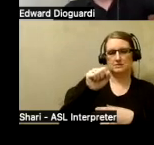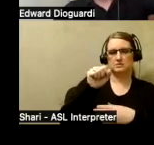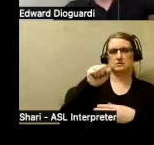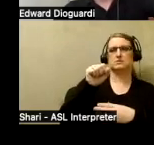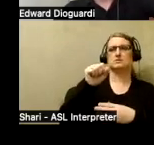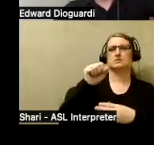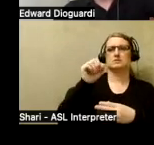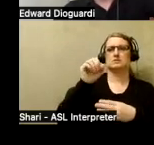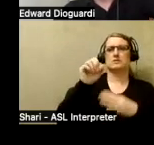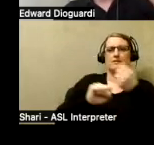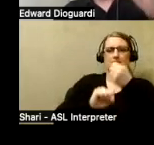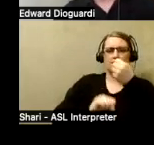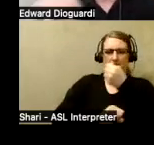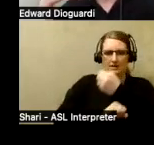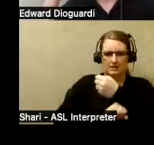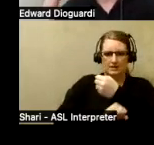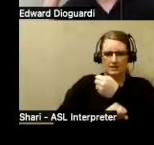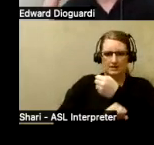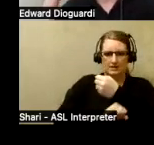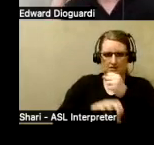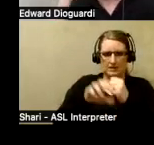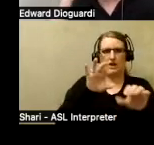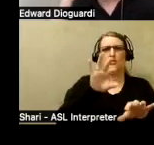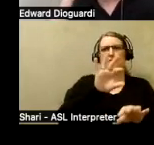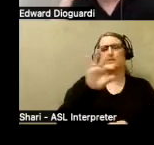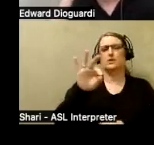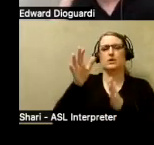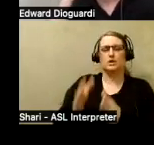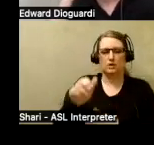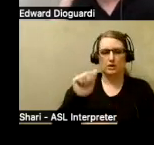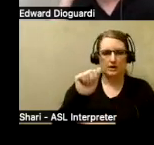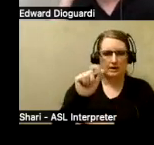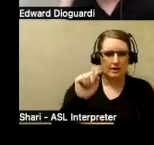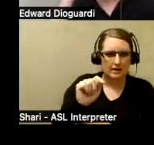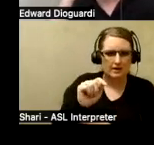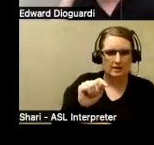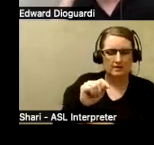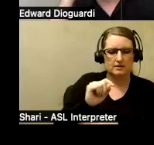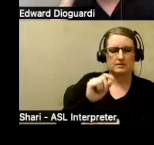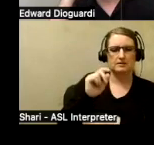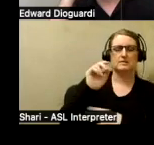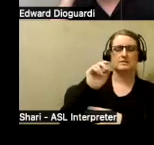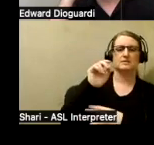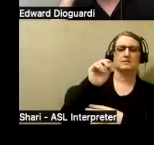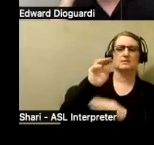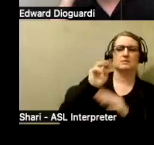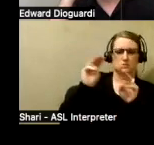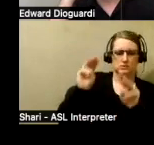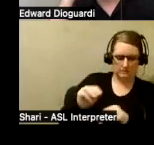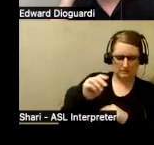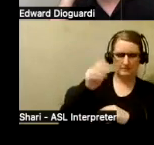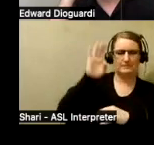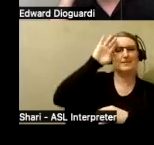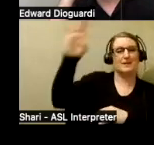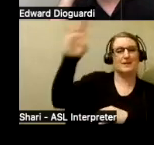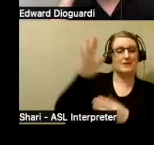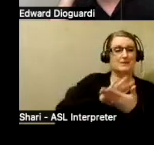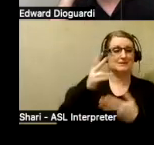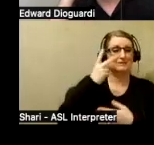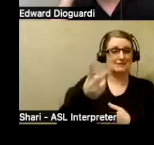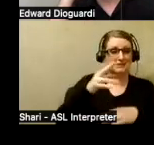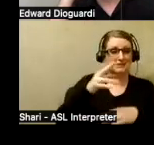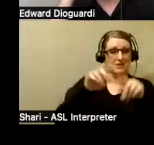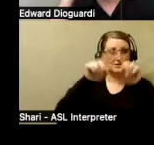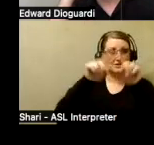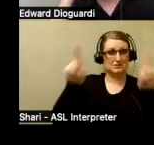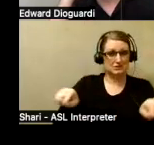Foundation and Weiler Curatorial Fellow at EFAM. Hi, Edward. So nice to see you on the screen. And now I'll hand